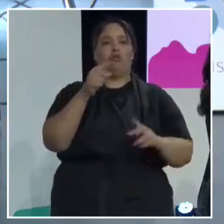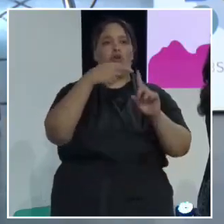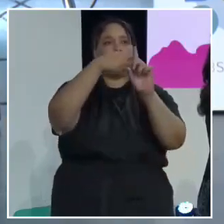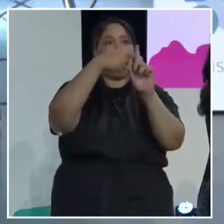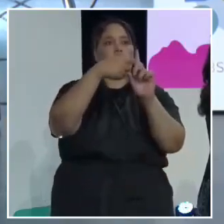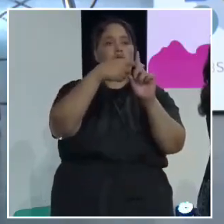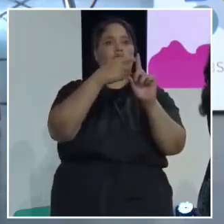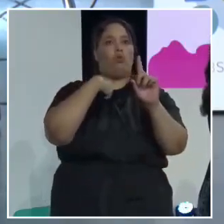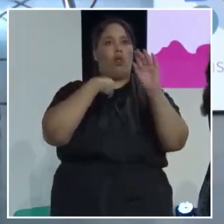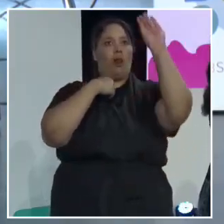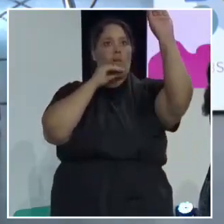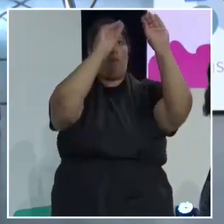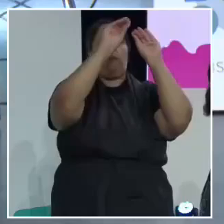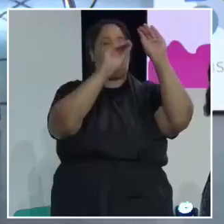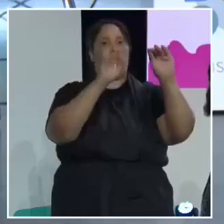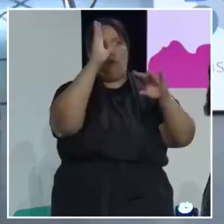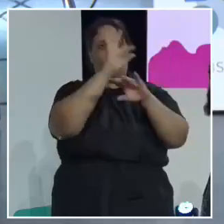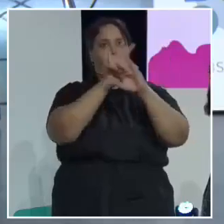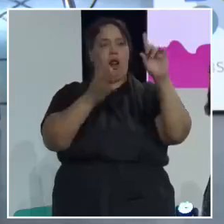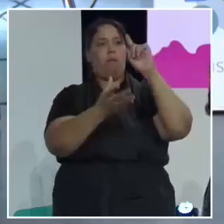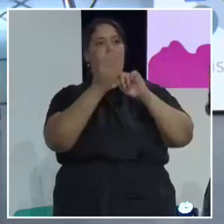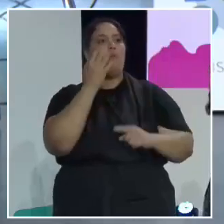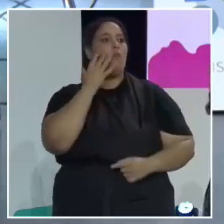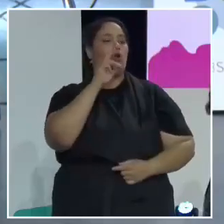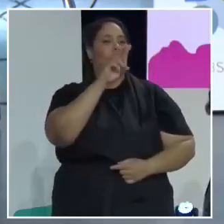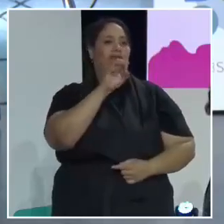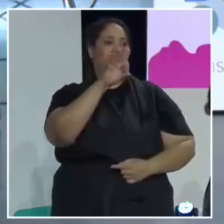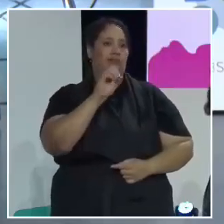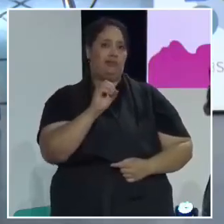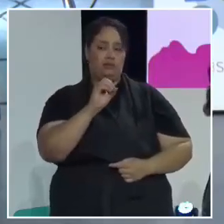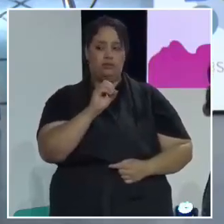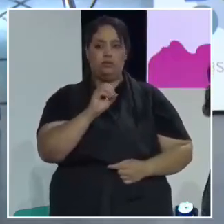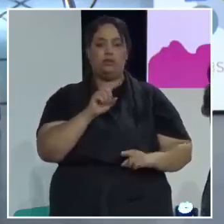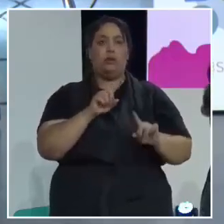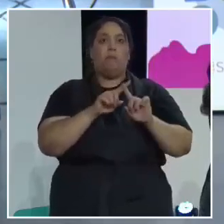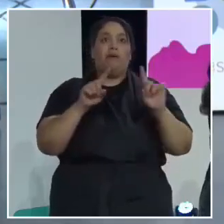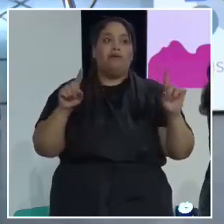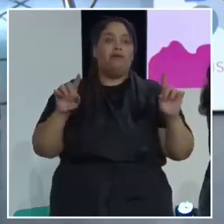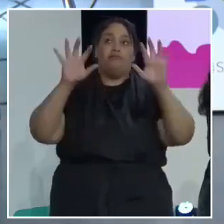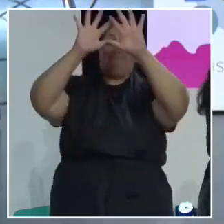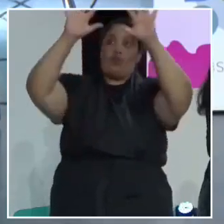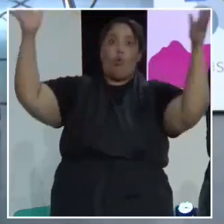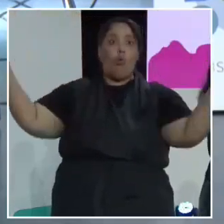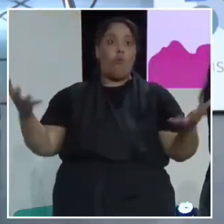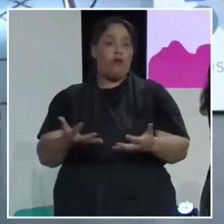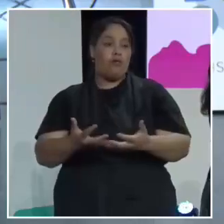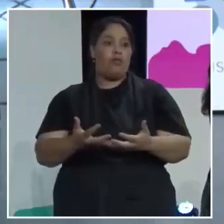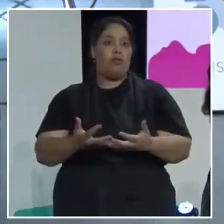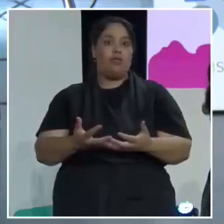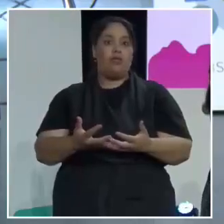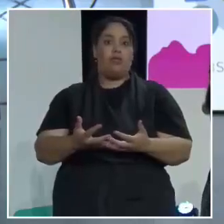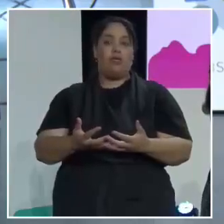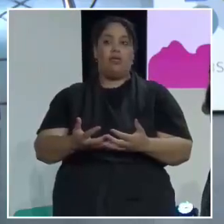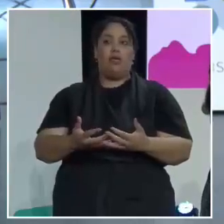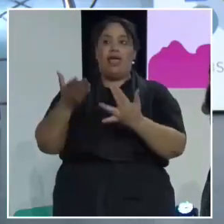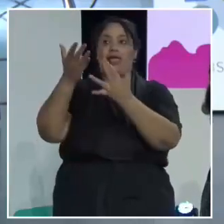can be met by 2030. And globally speaking, financing gap